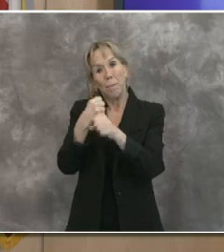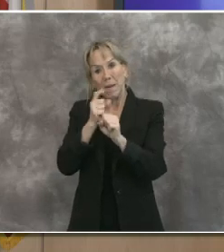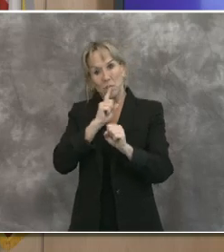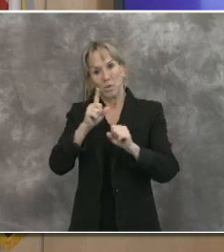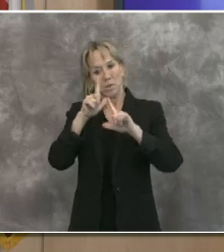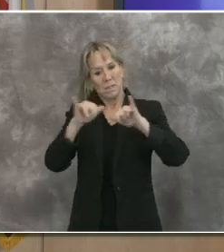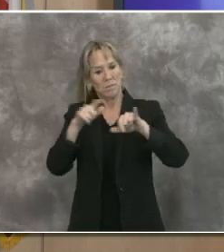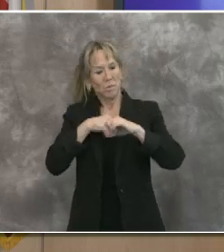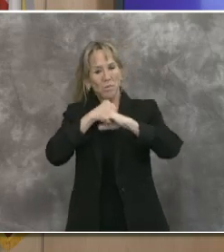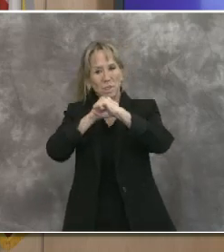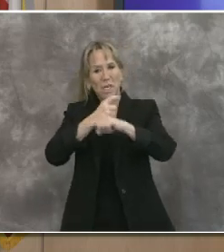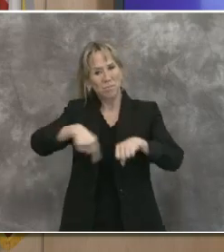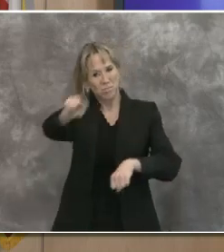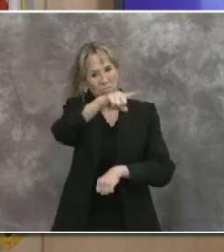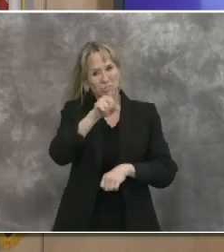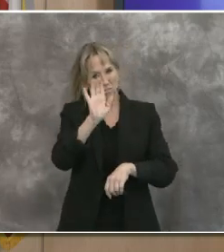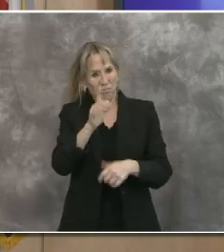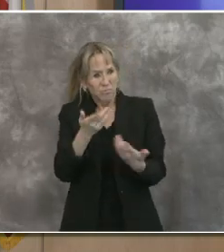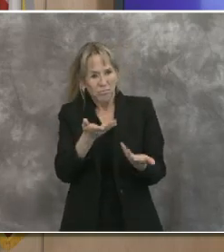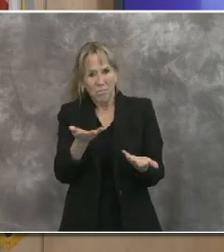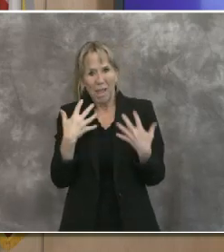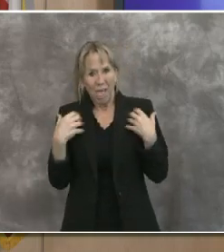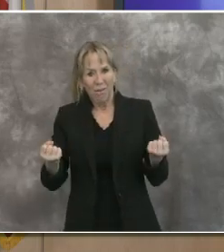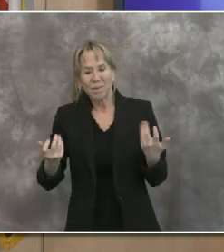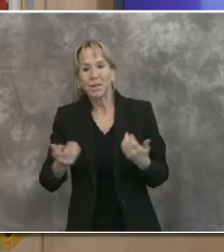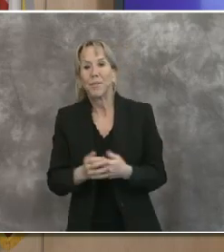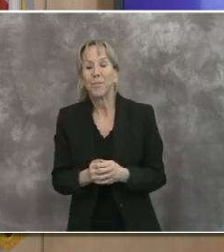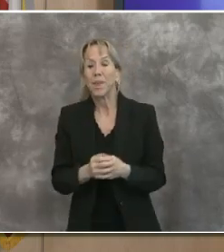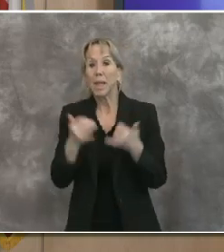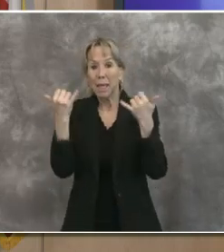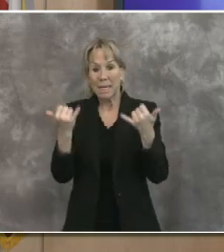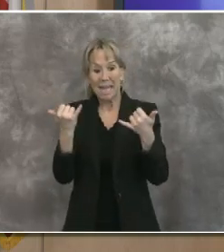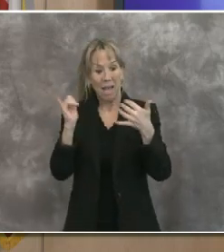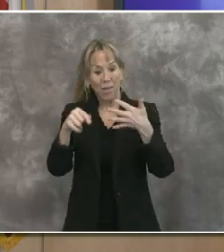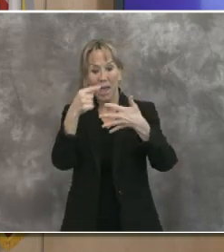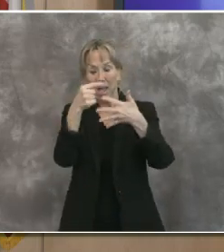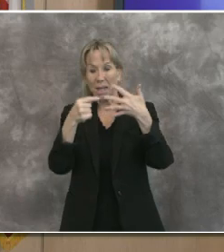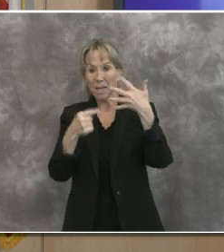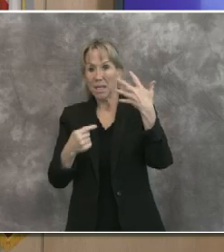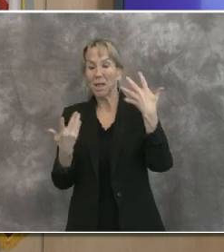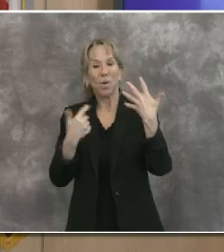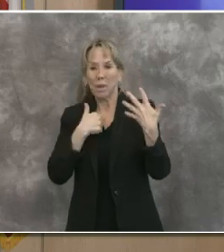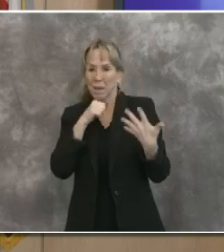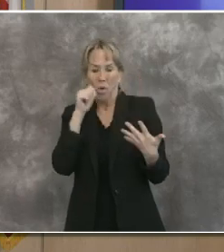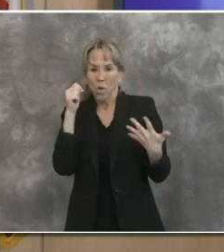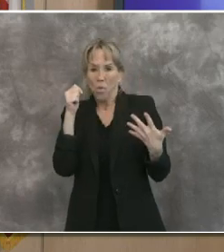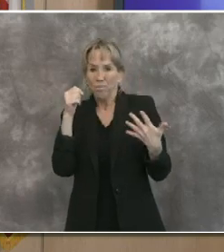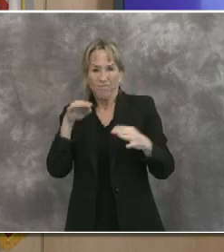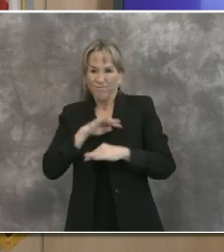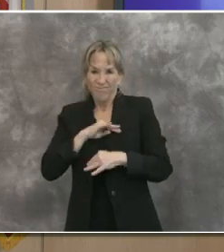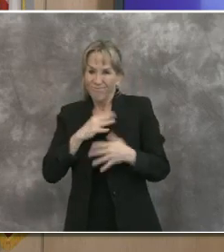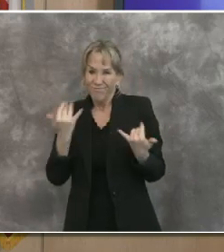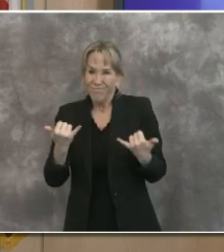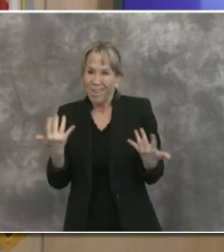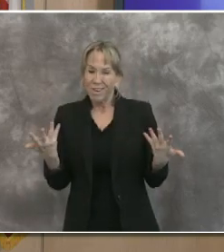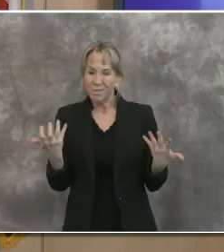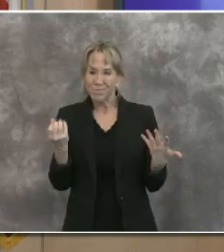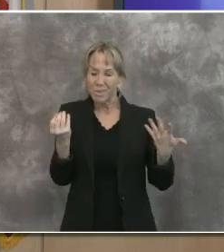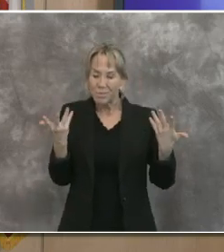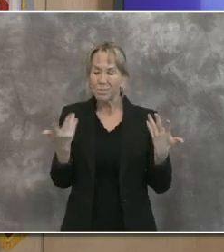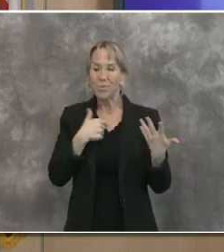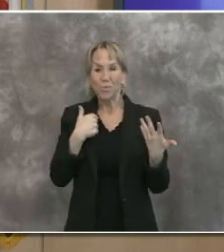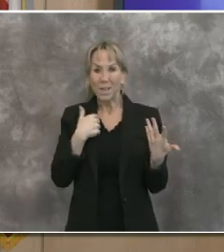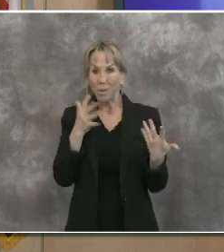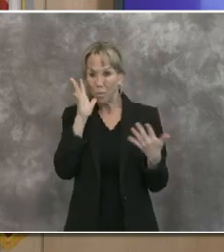public health. But the criteria as it stands now is not one that we meet presently, and it's not one that we predict we will